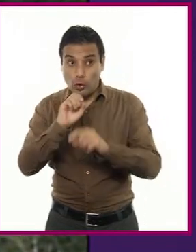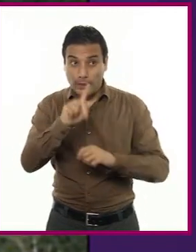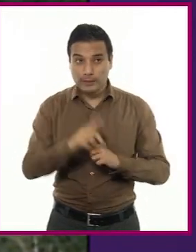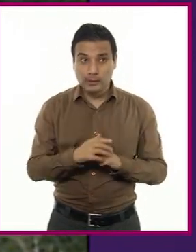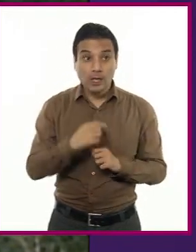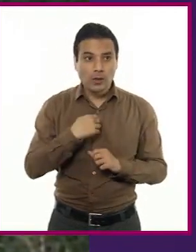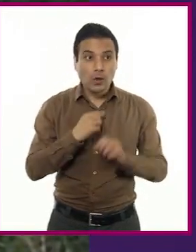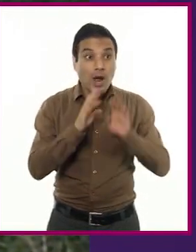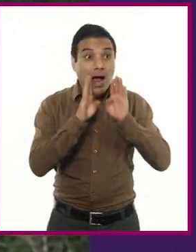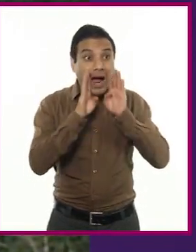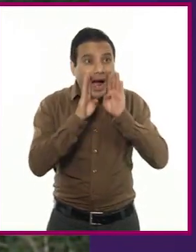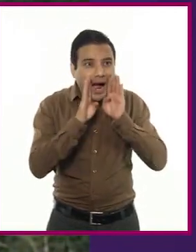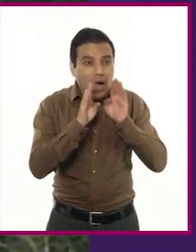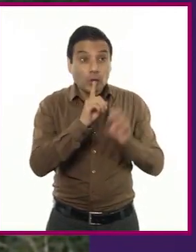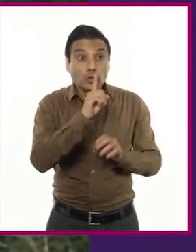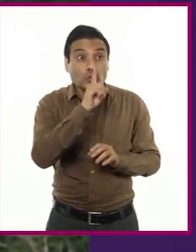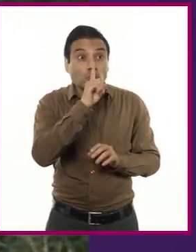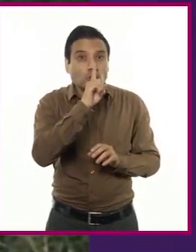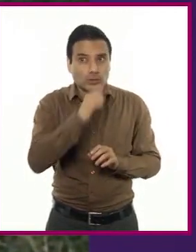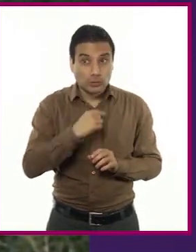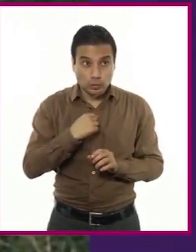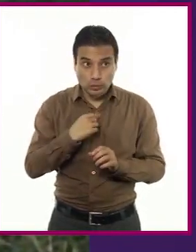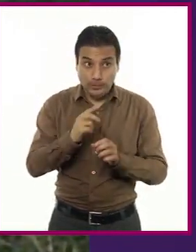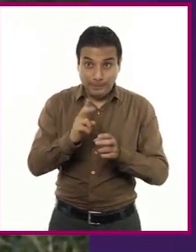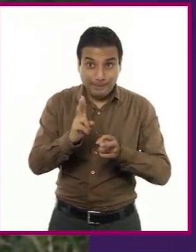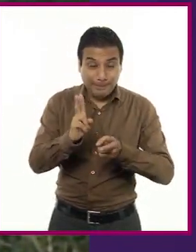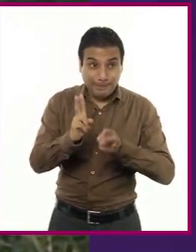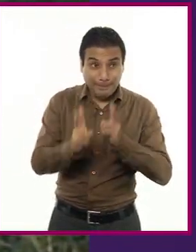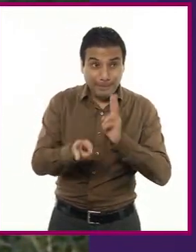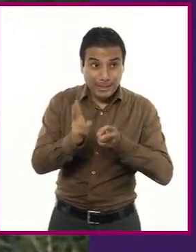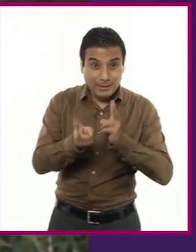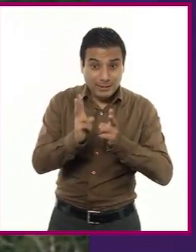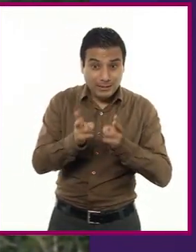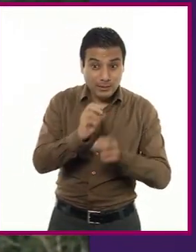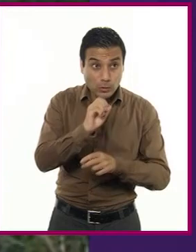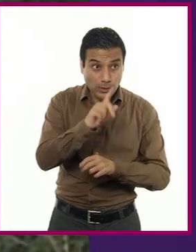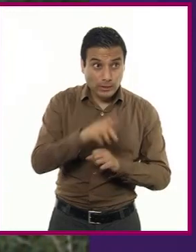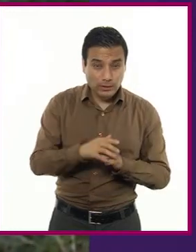don't move. I want to talk to him. Okay, Mr. Dean.